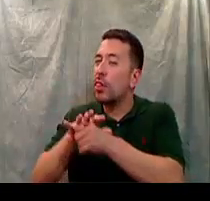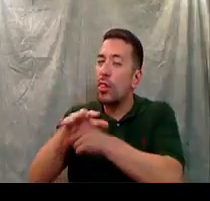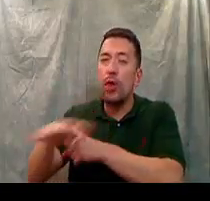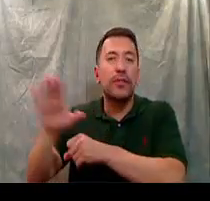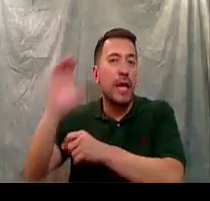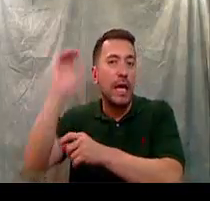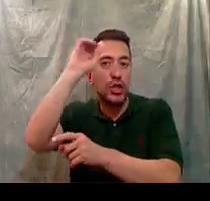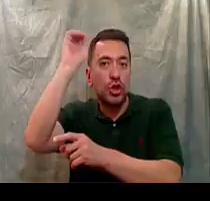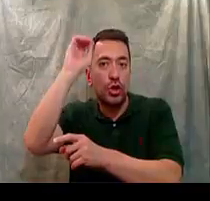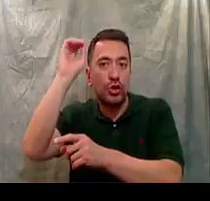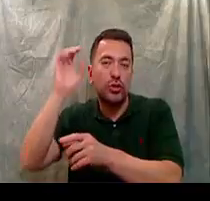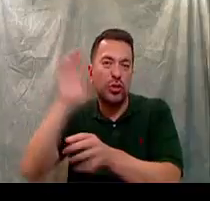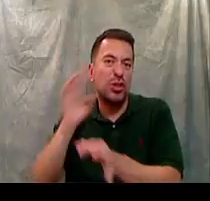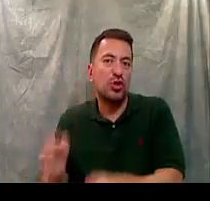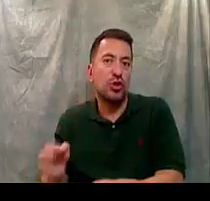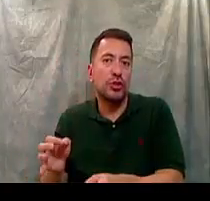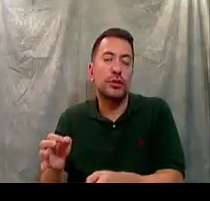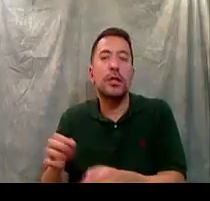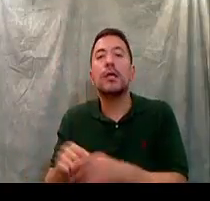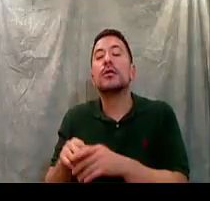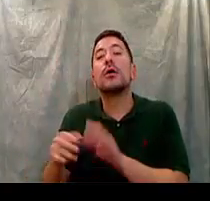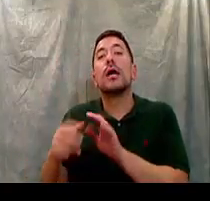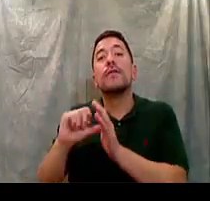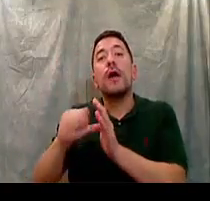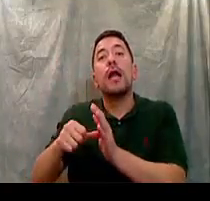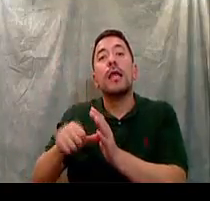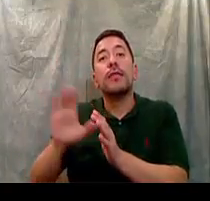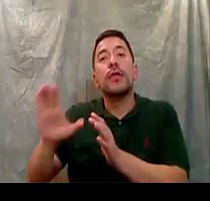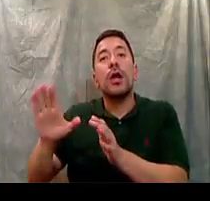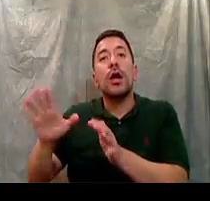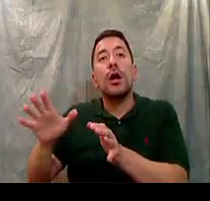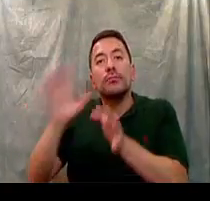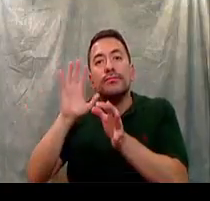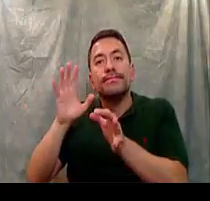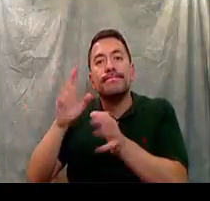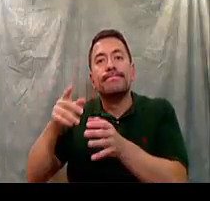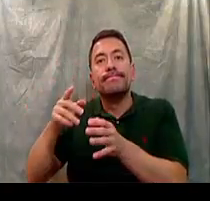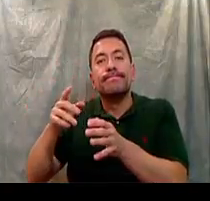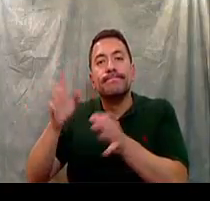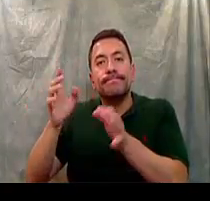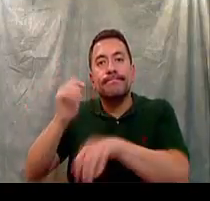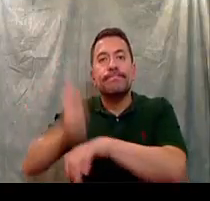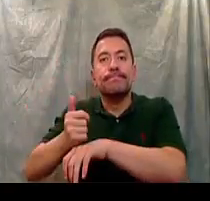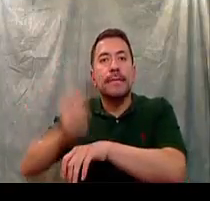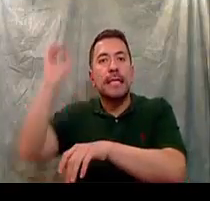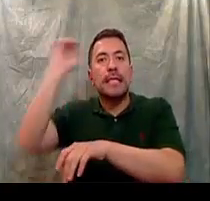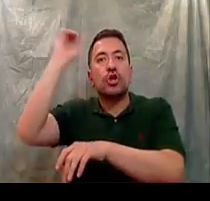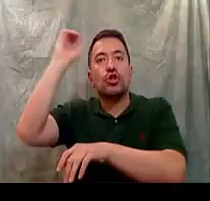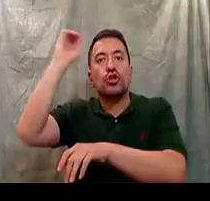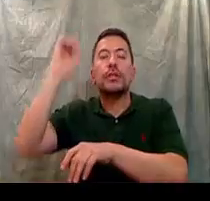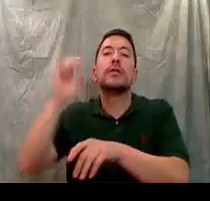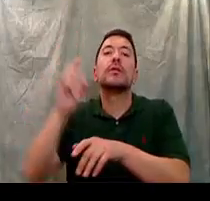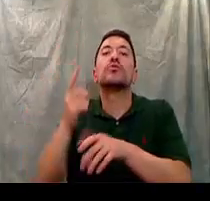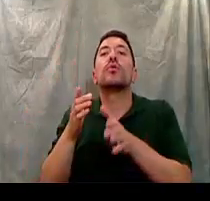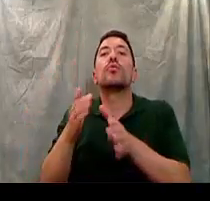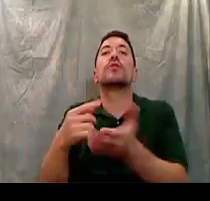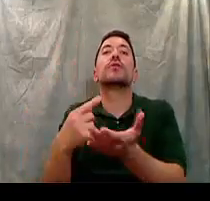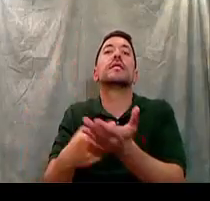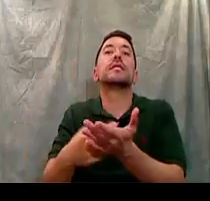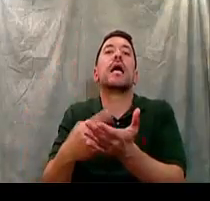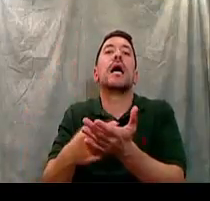and so highlighting other authors' assertions is one way to discuss some of the research that's out there in the